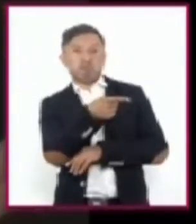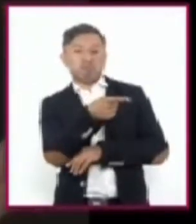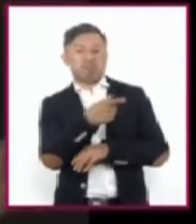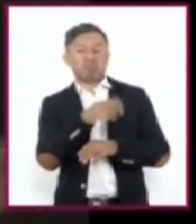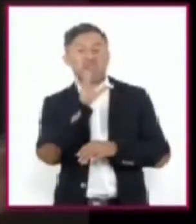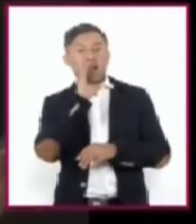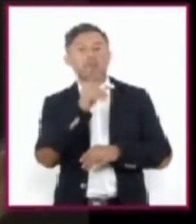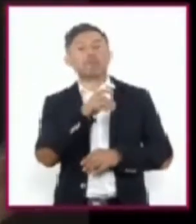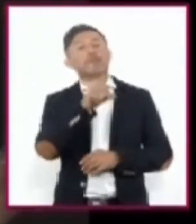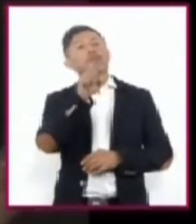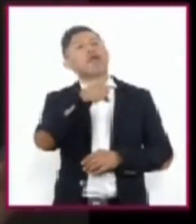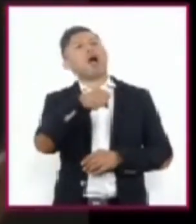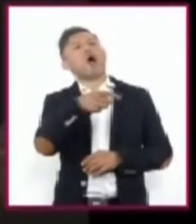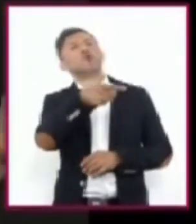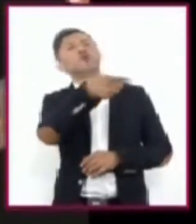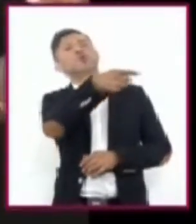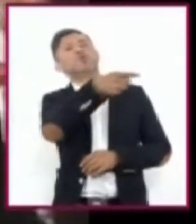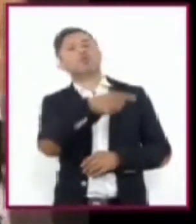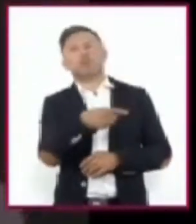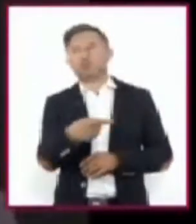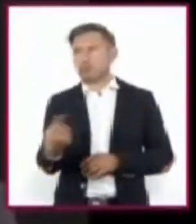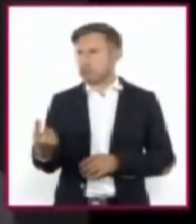Yeah, you. Me?